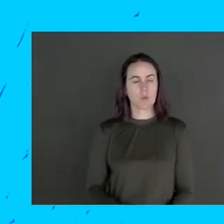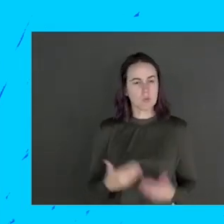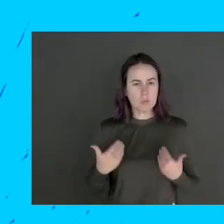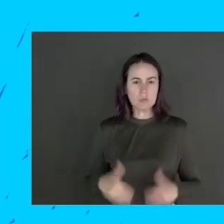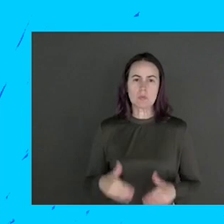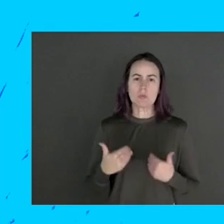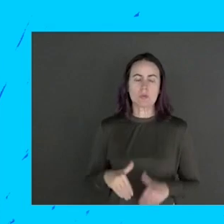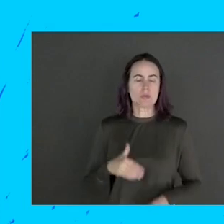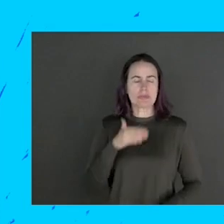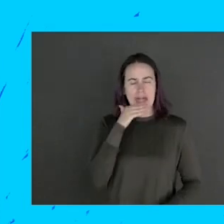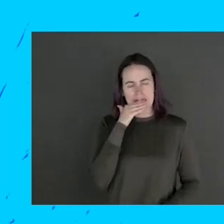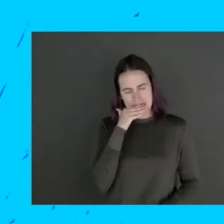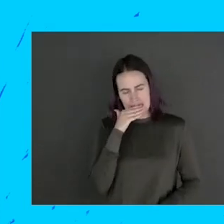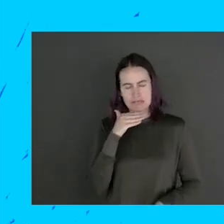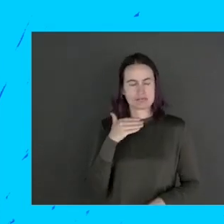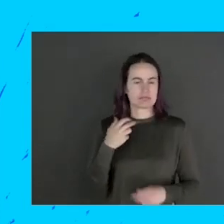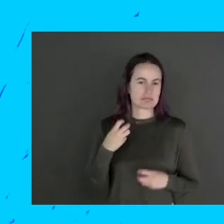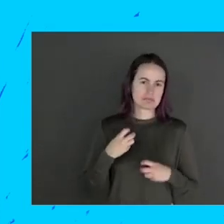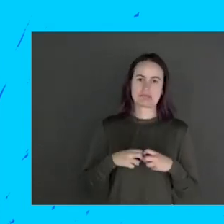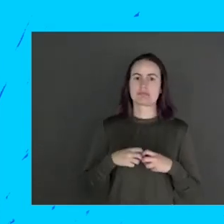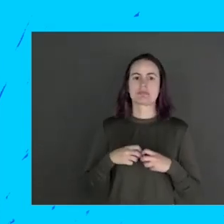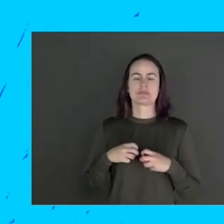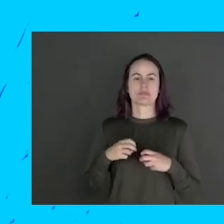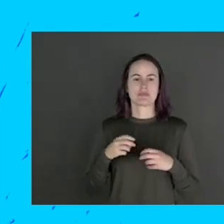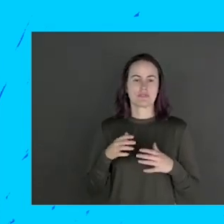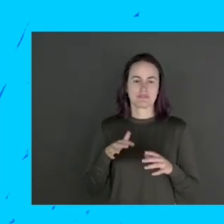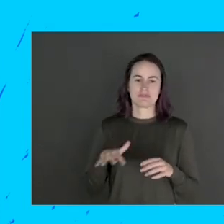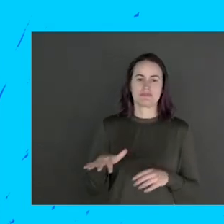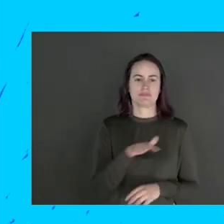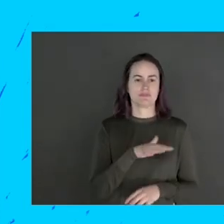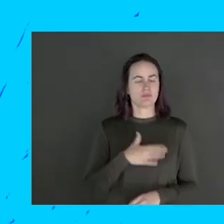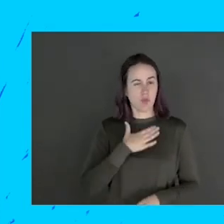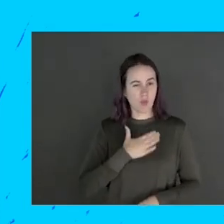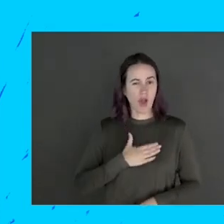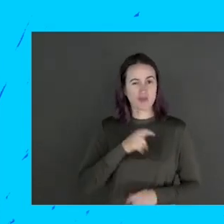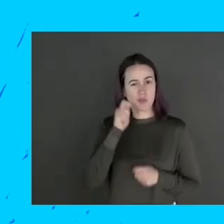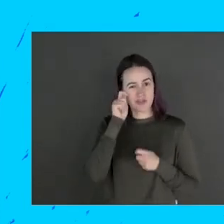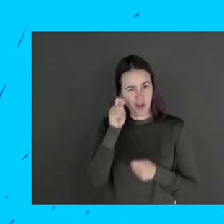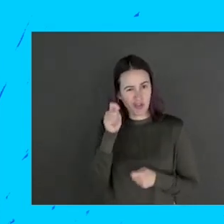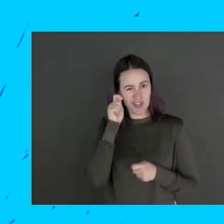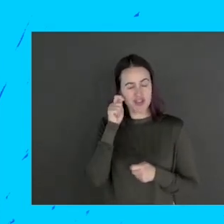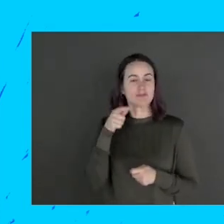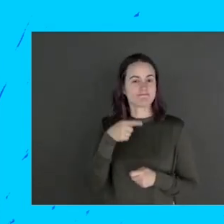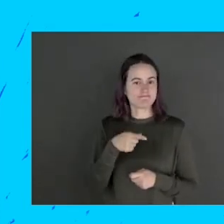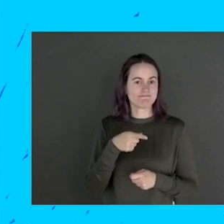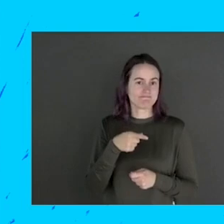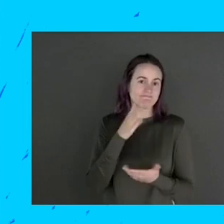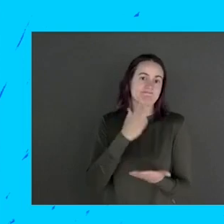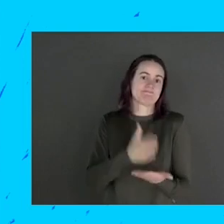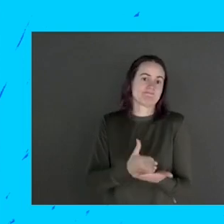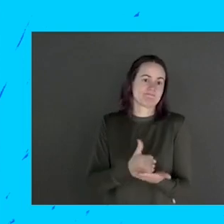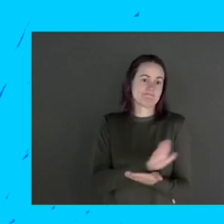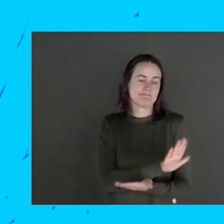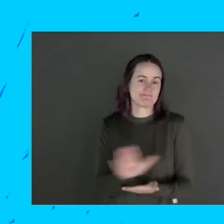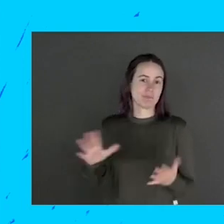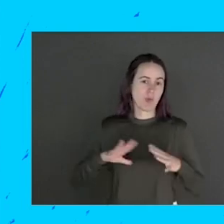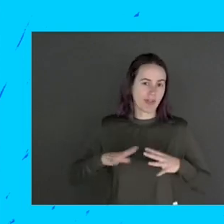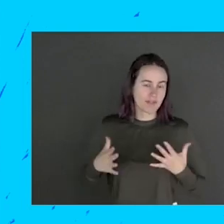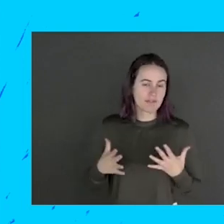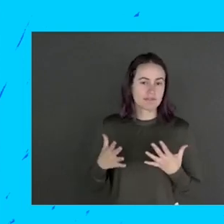situation, we need to ensure that it acknowledges that this is the reality for most people living with